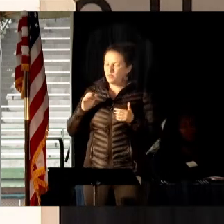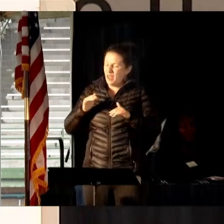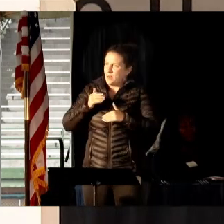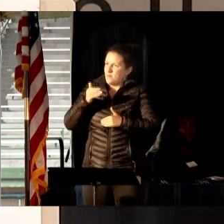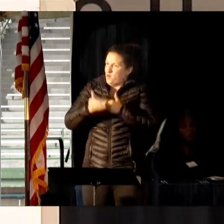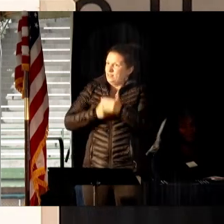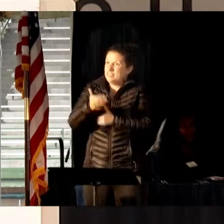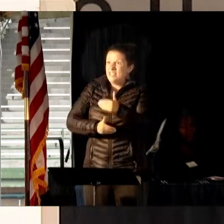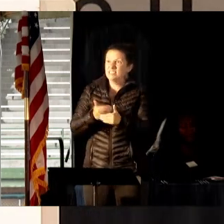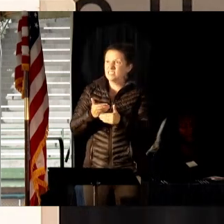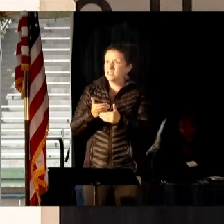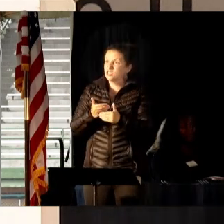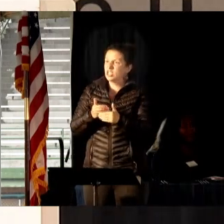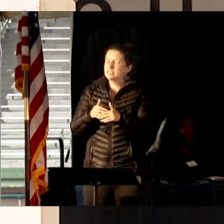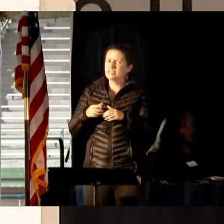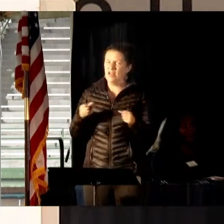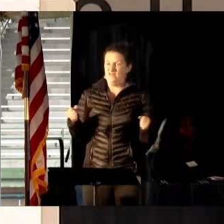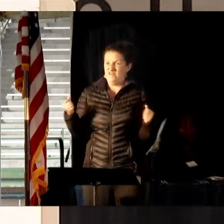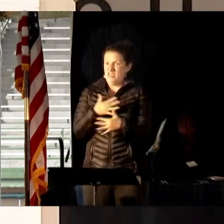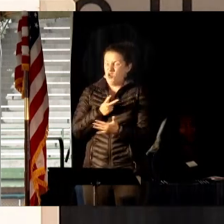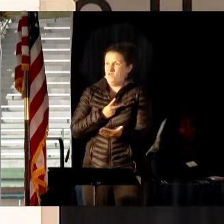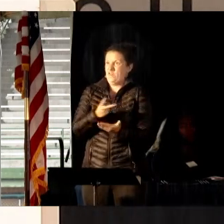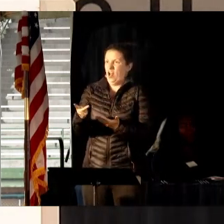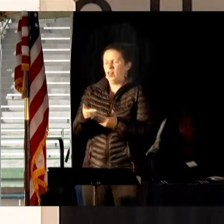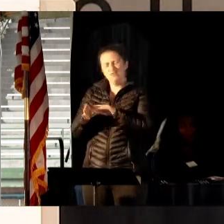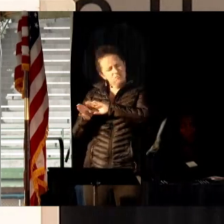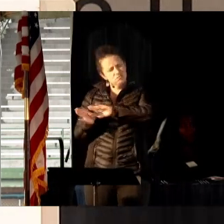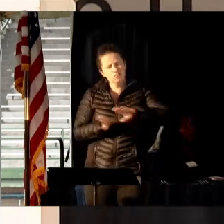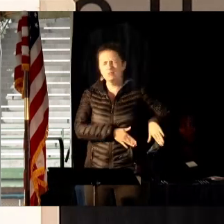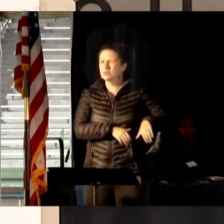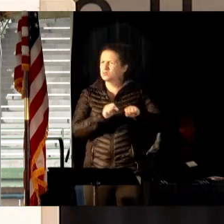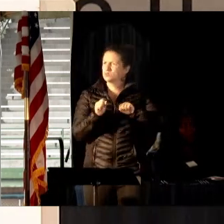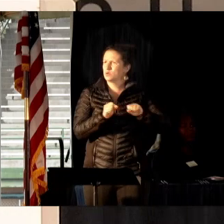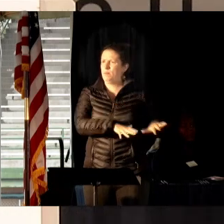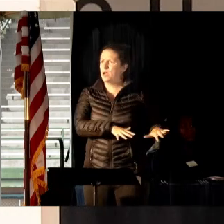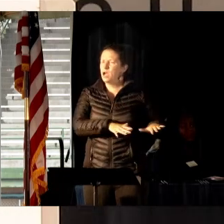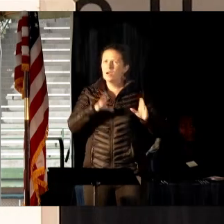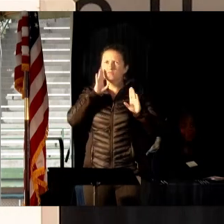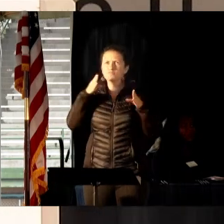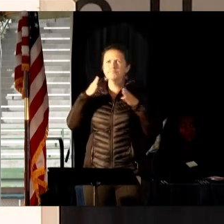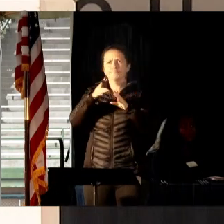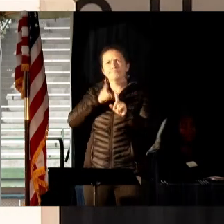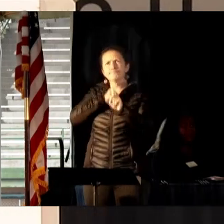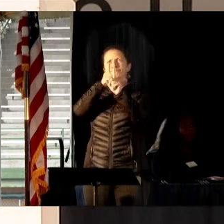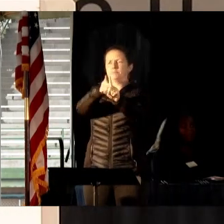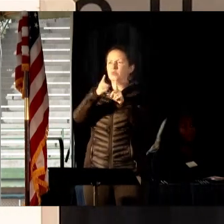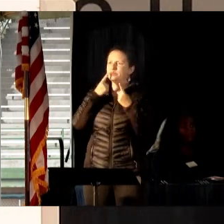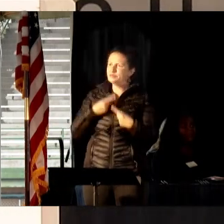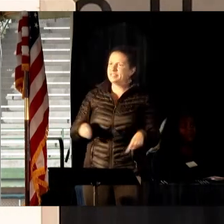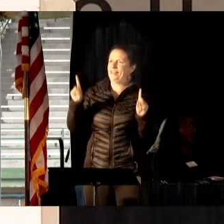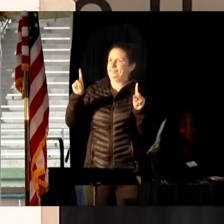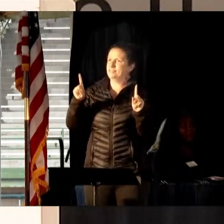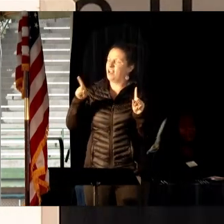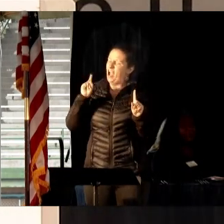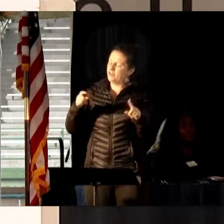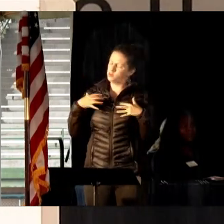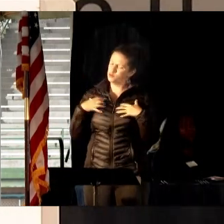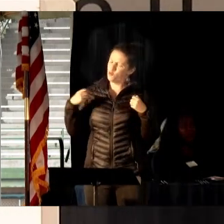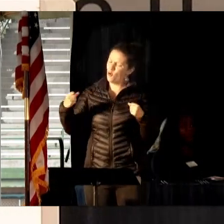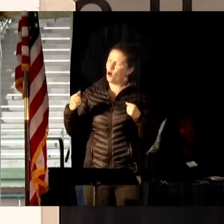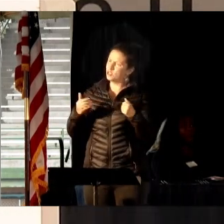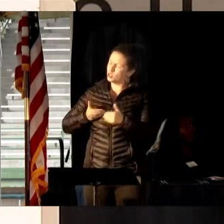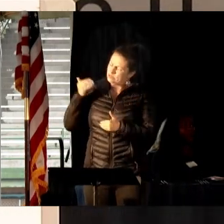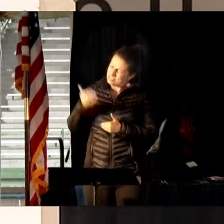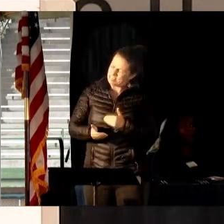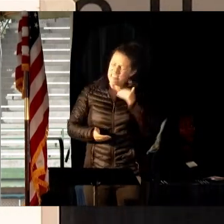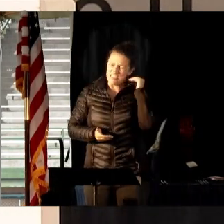fear of failure, do we truly gain something more than trivial success? We learn courage to take the next step,